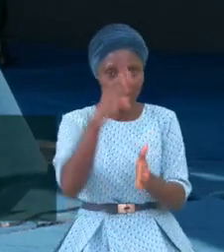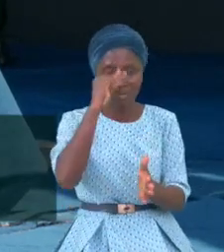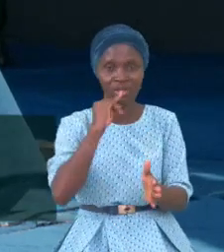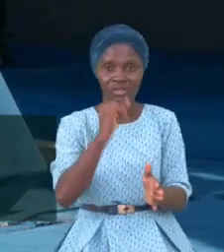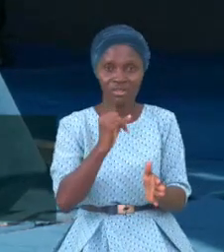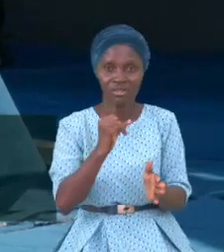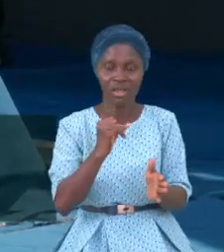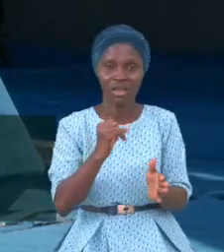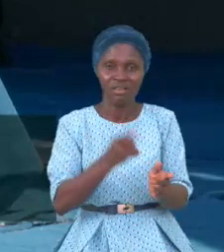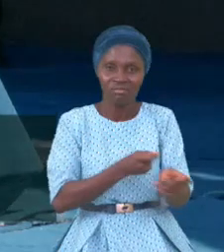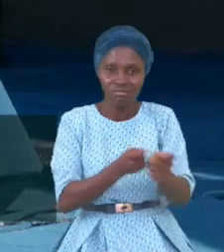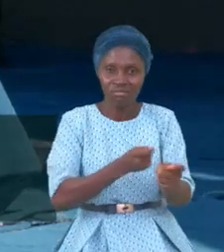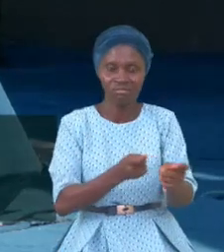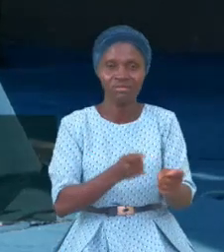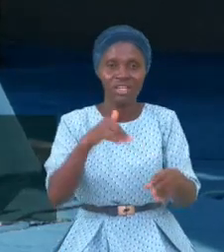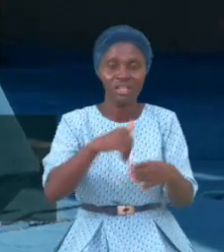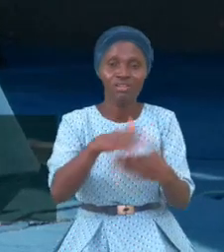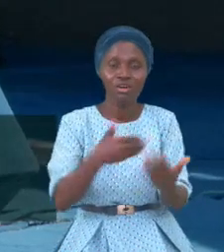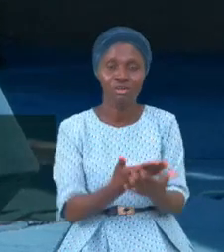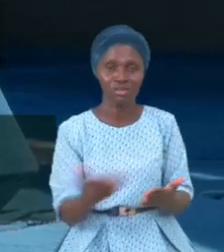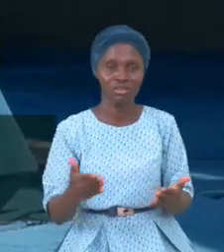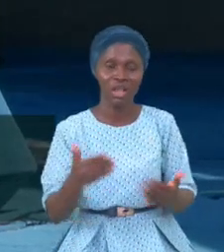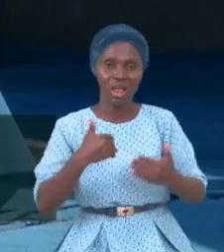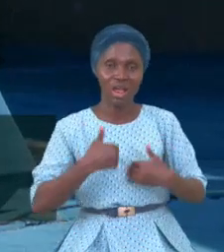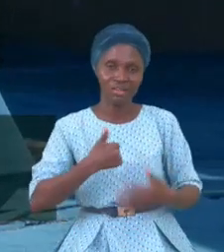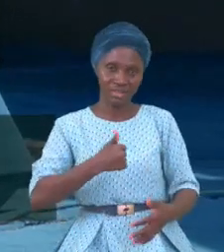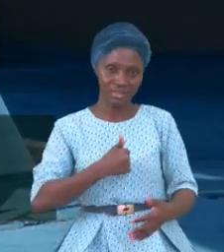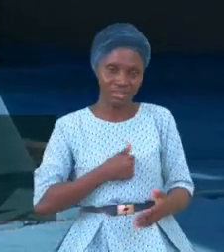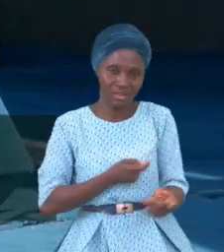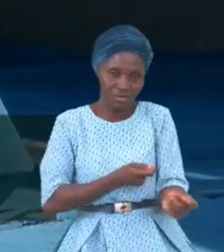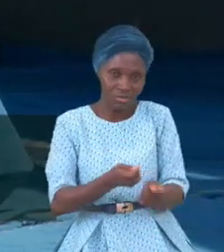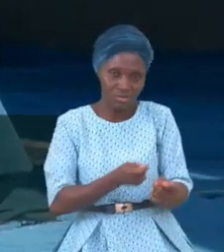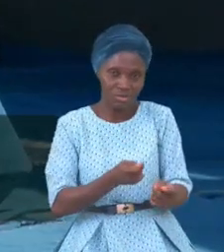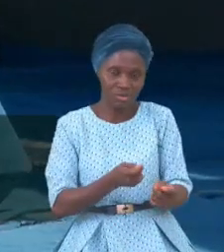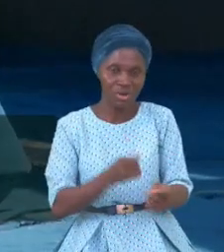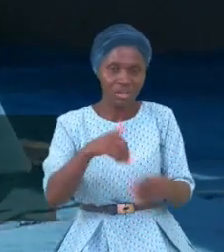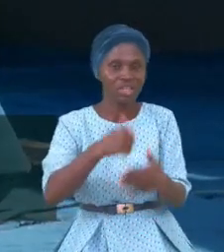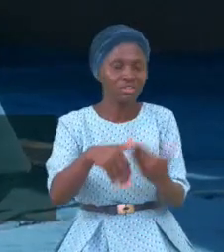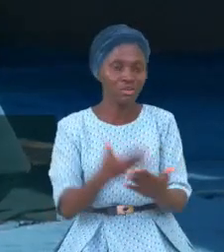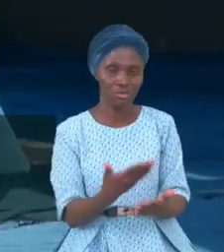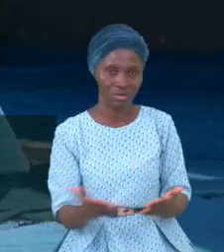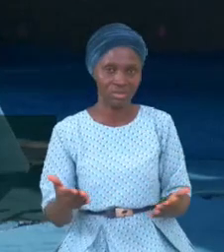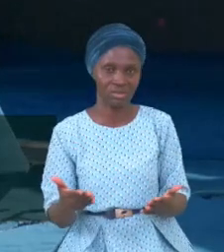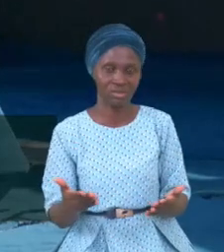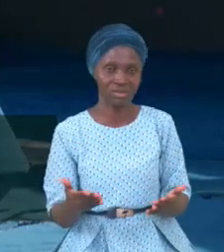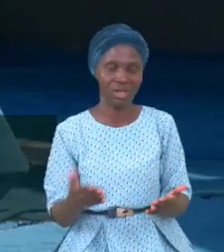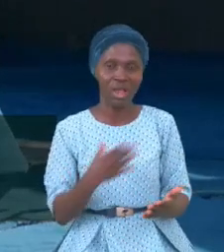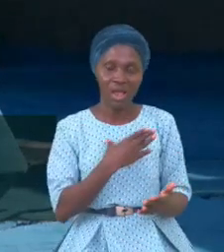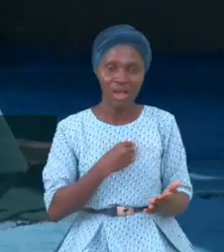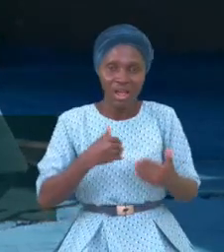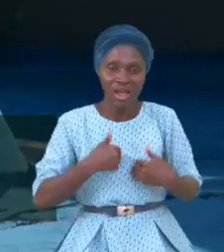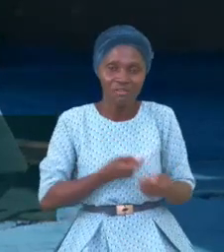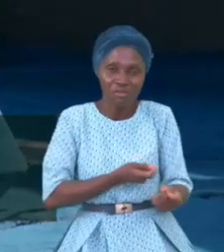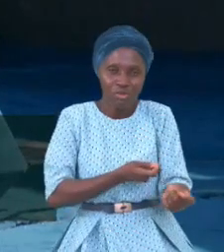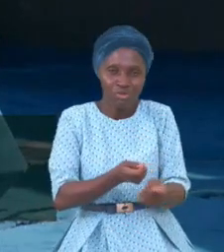things." Temperate in all things. Subdued in all things. Controlled in